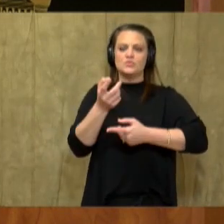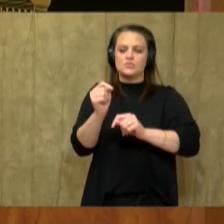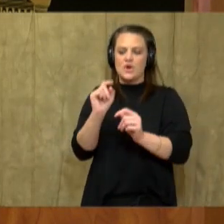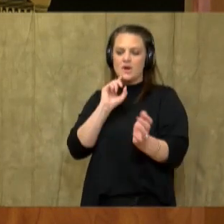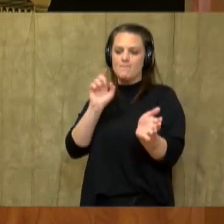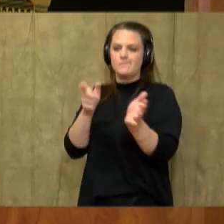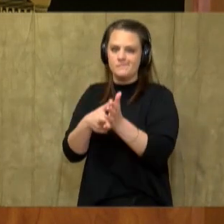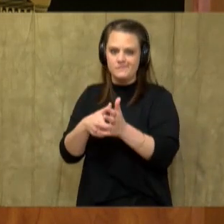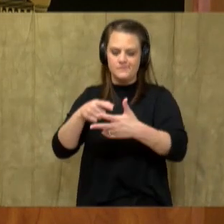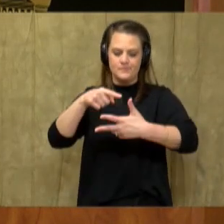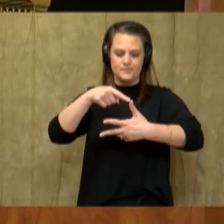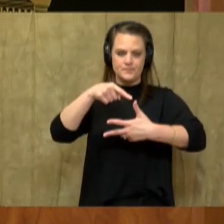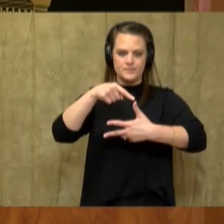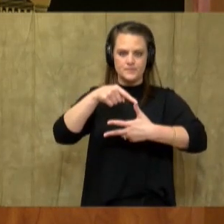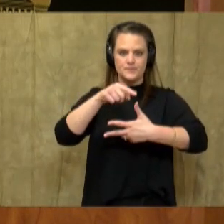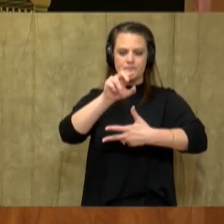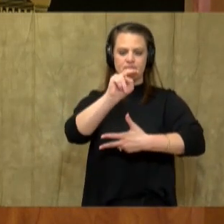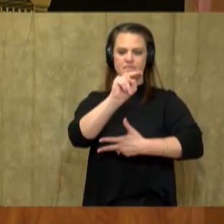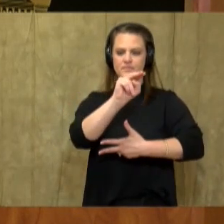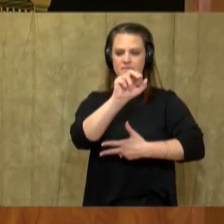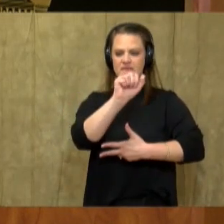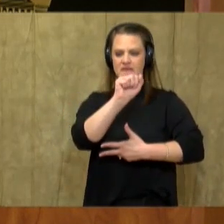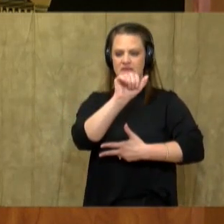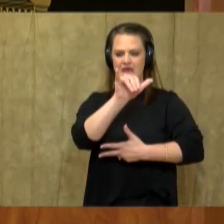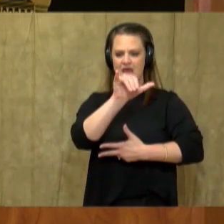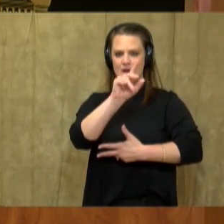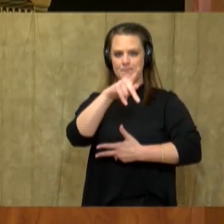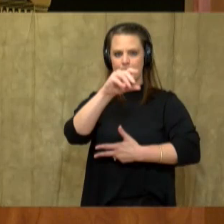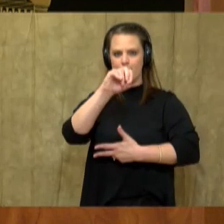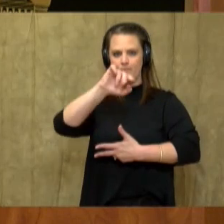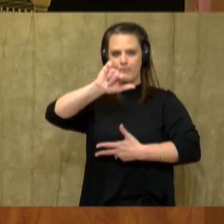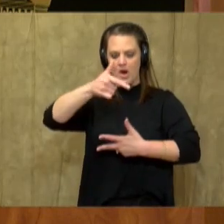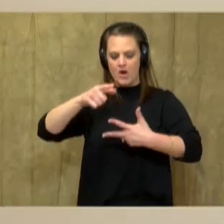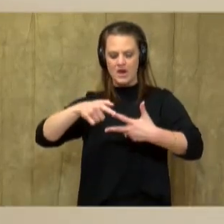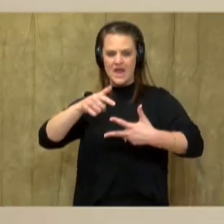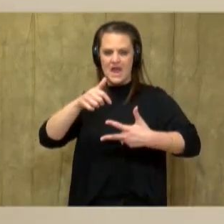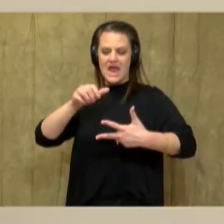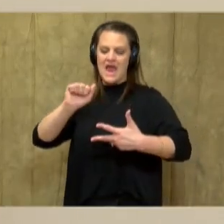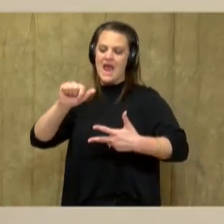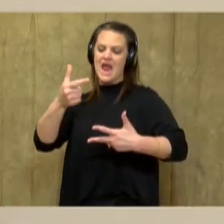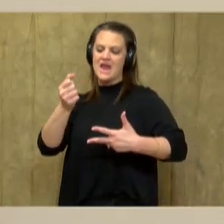members. Number one was napalm. Number two, Agent Orange. And number